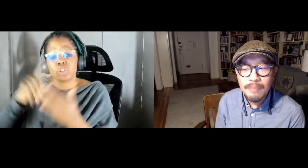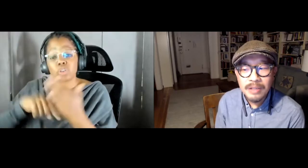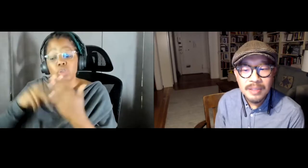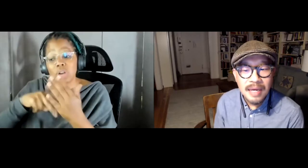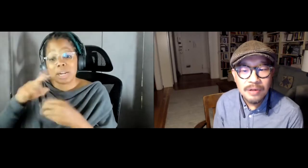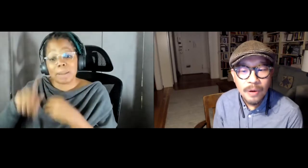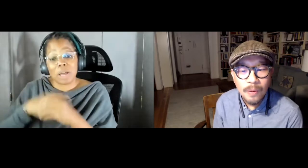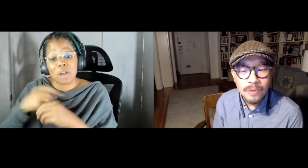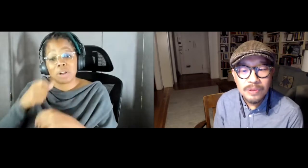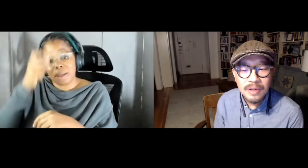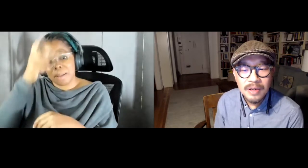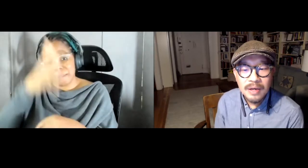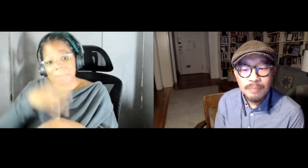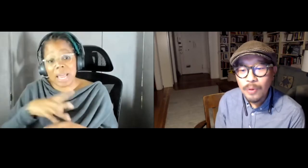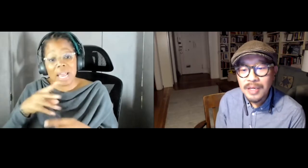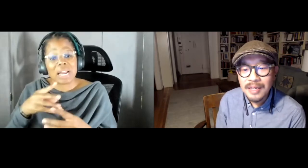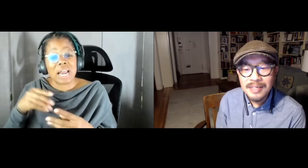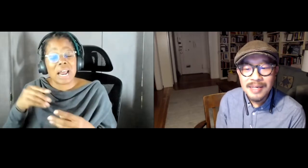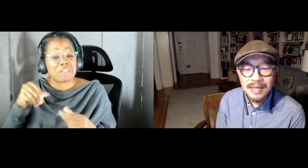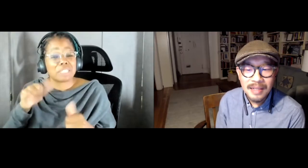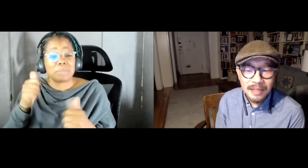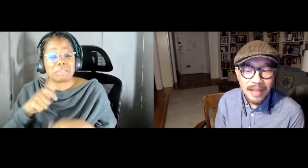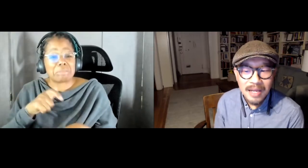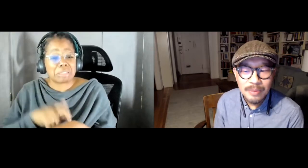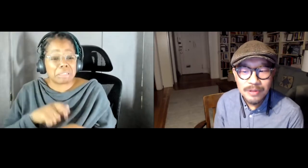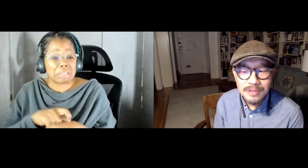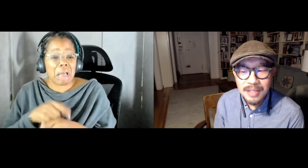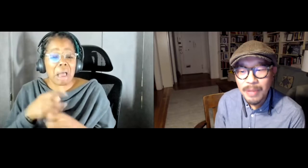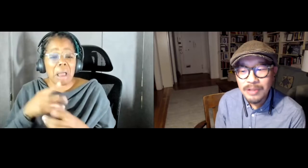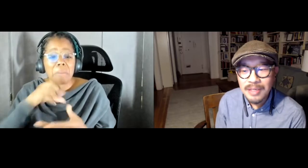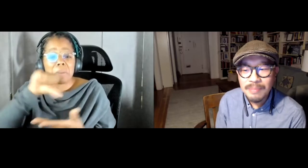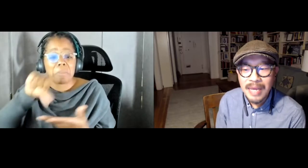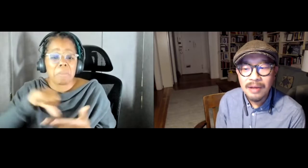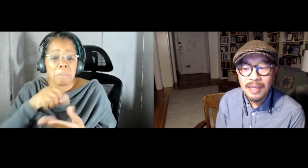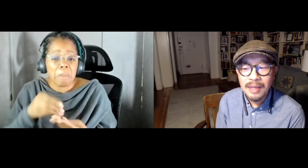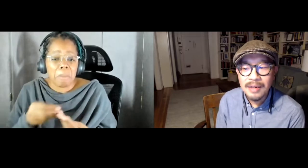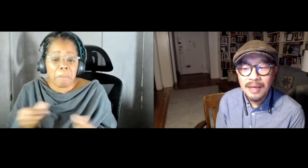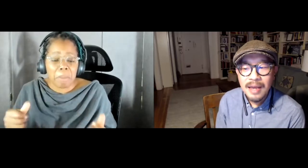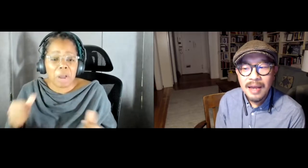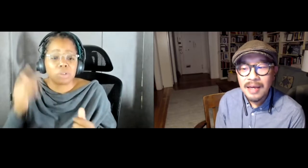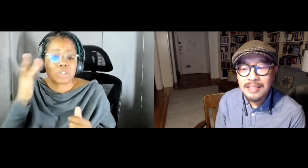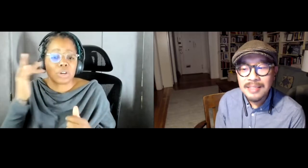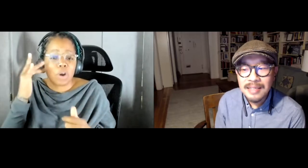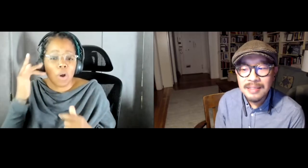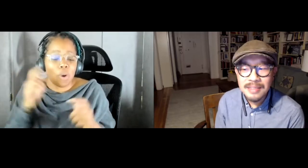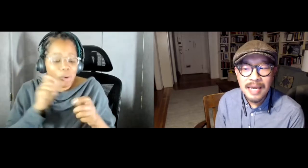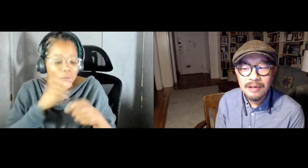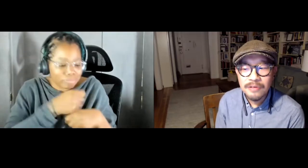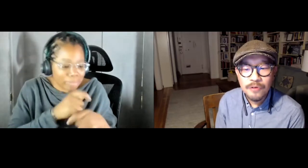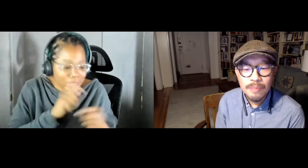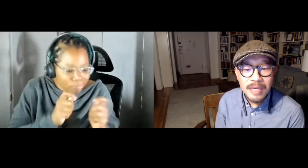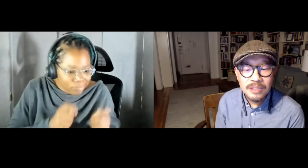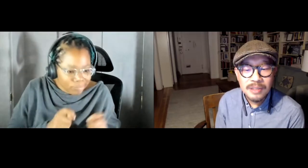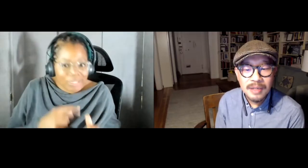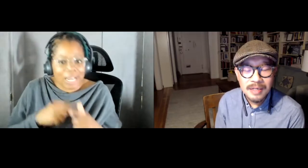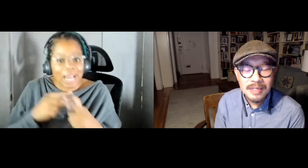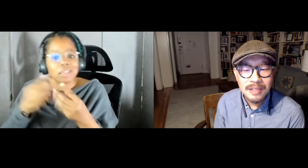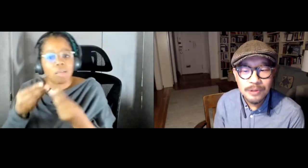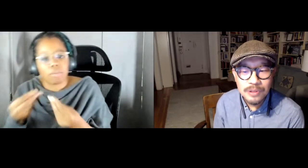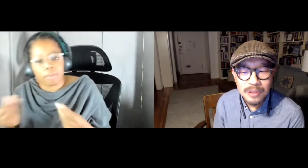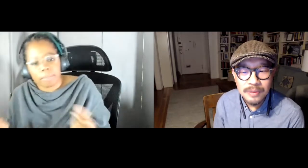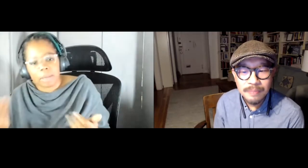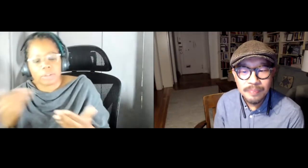his time melting down gold, molding it into little animals, then melting them down again, an incessant cycle of formation